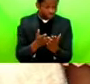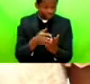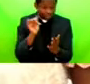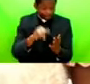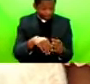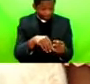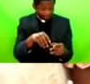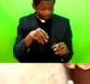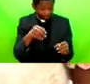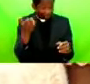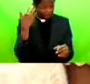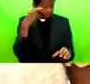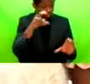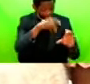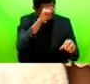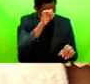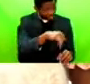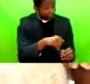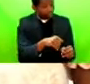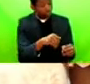to bring me out of obscurity.